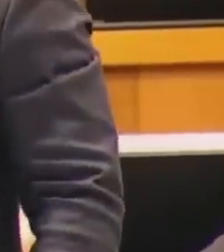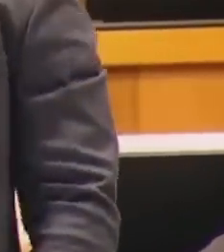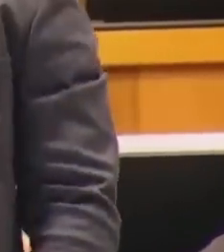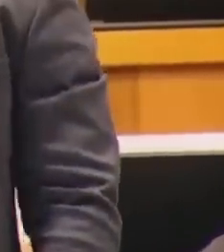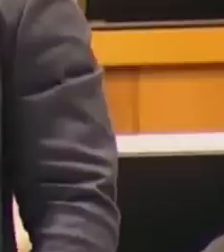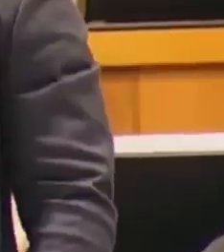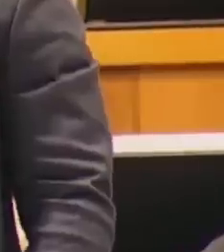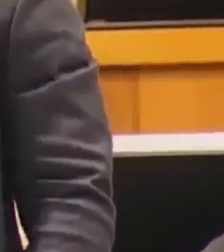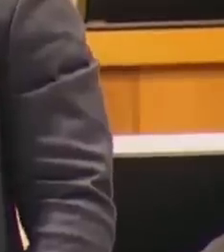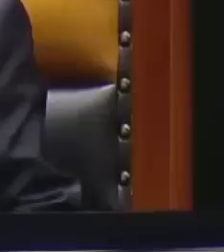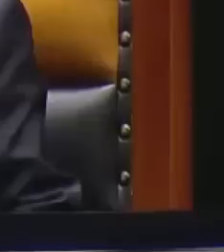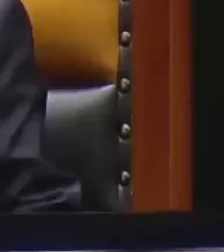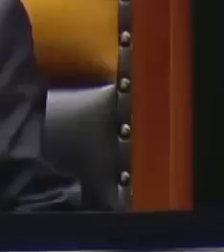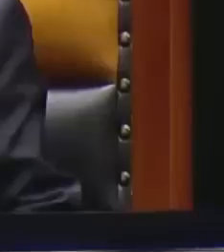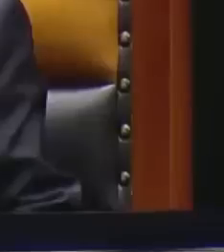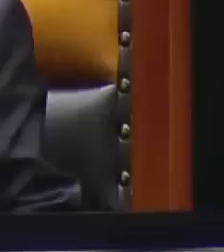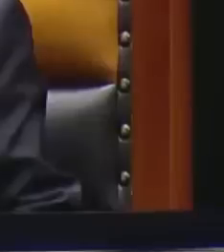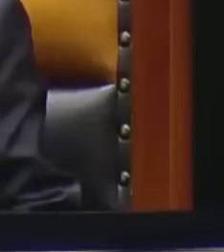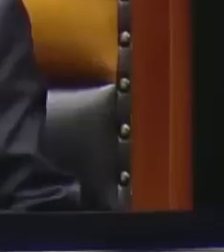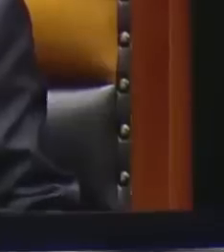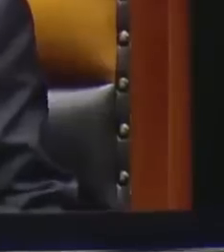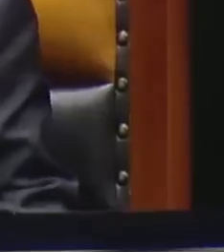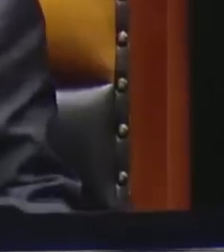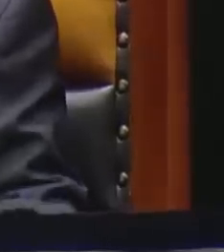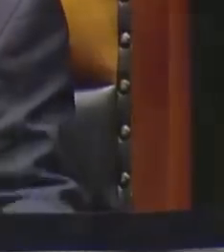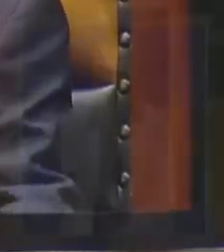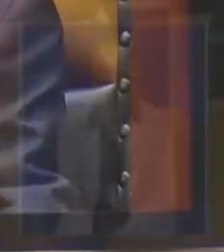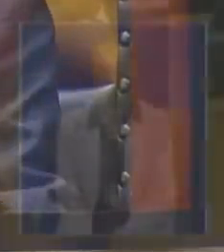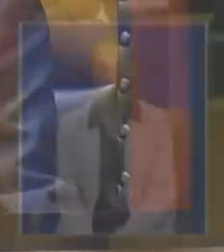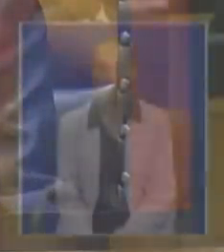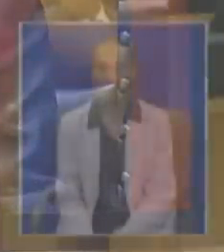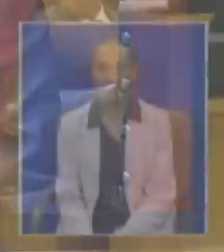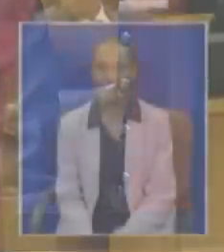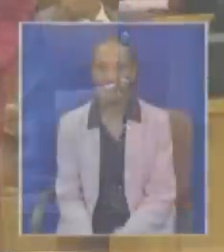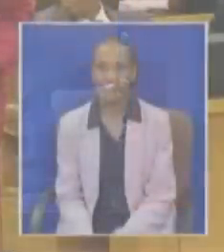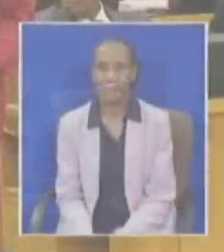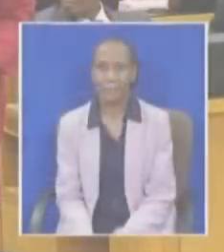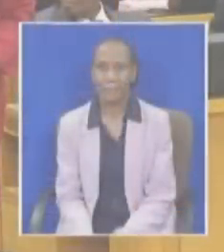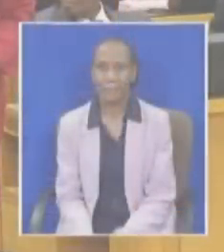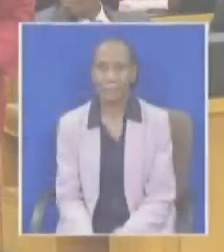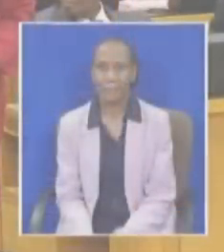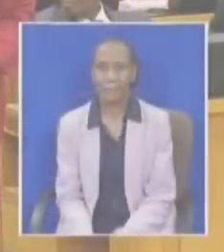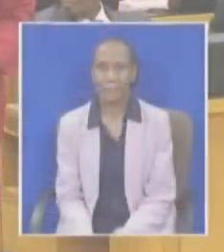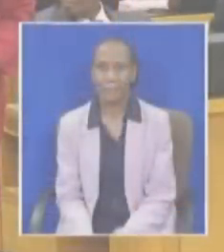constantly heckling? Kubeka Baba.